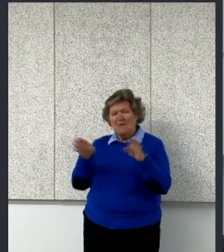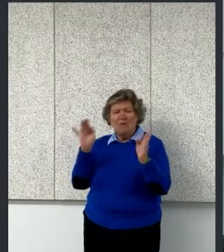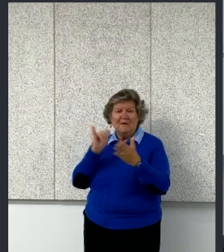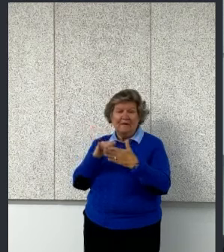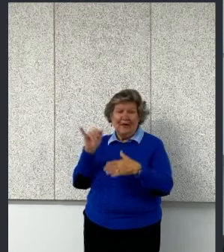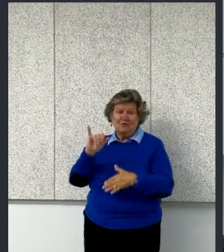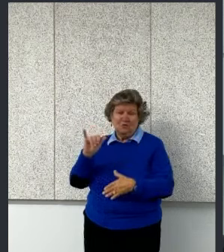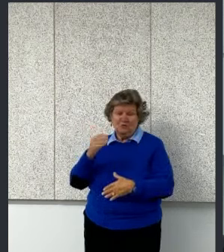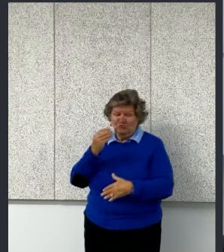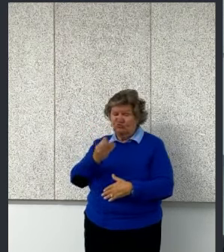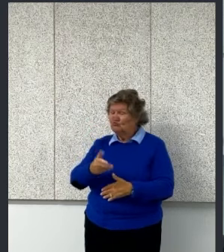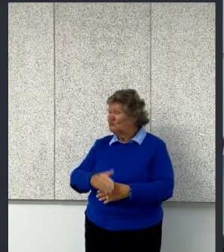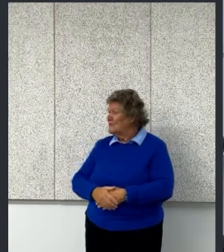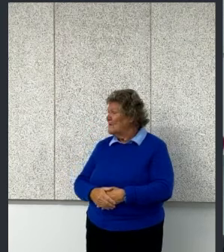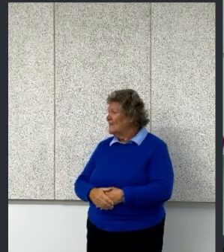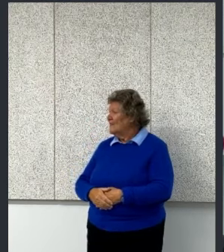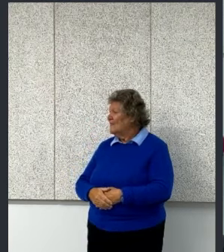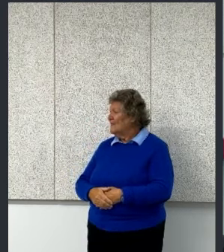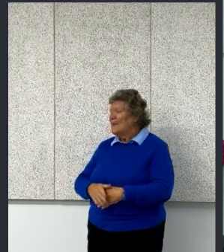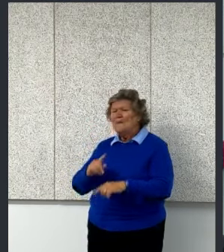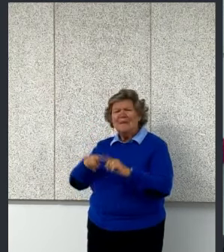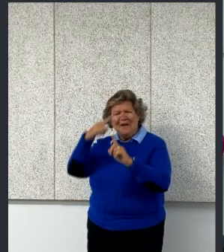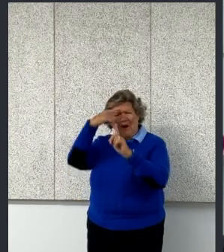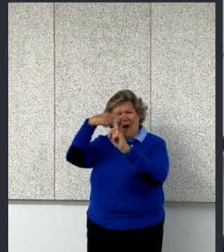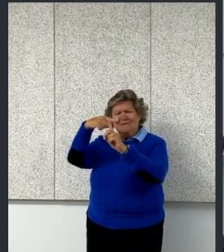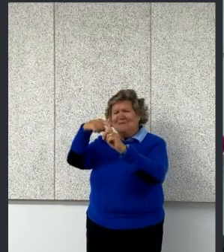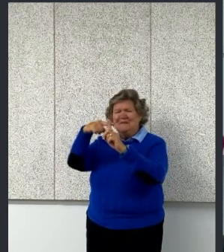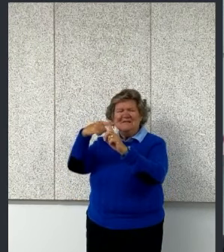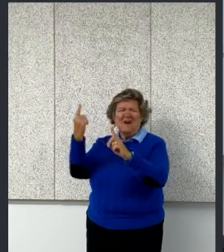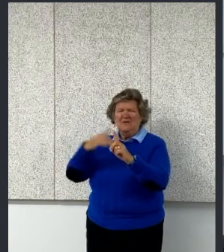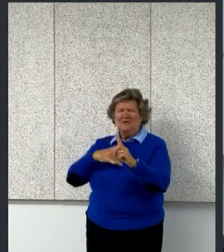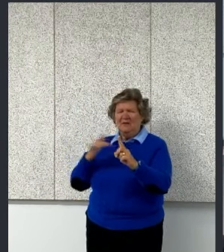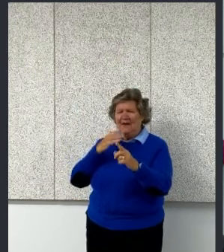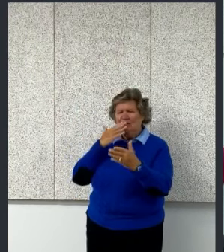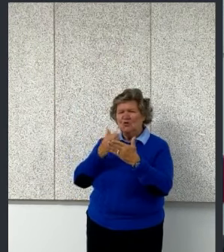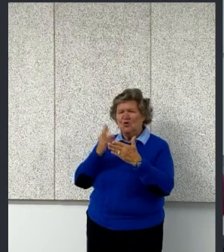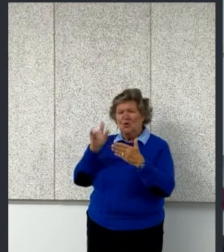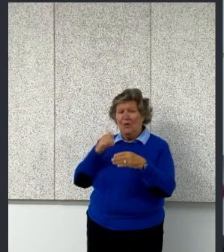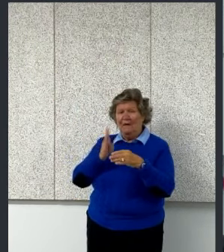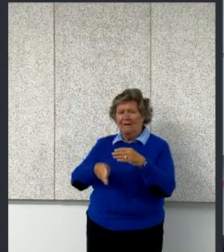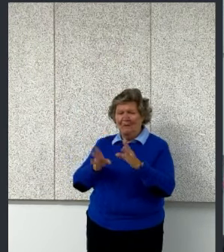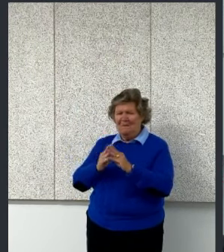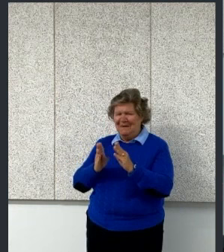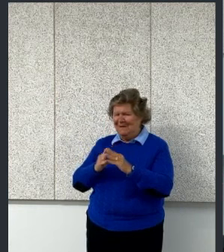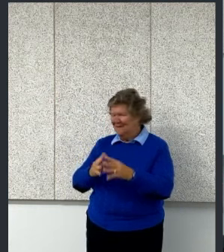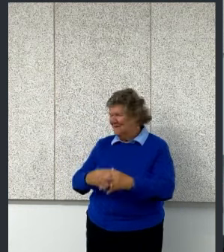that. But thoughts of optimism always feel like a good way to end.